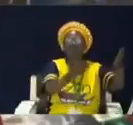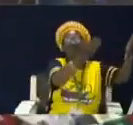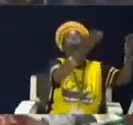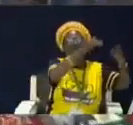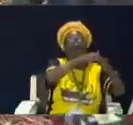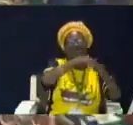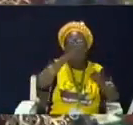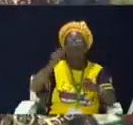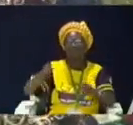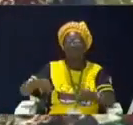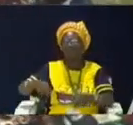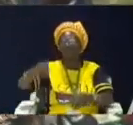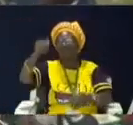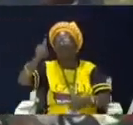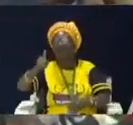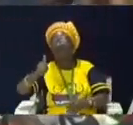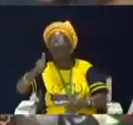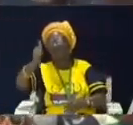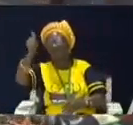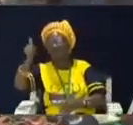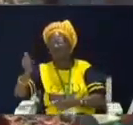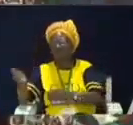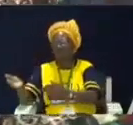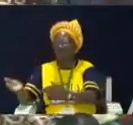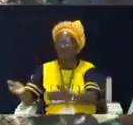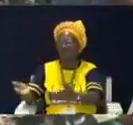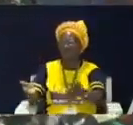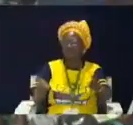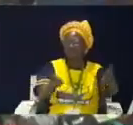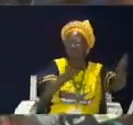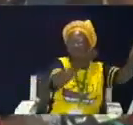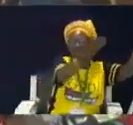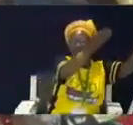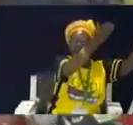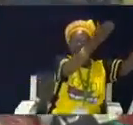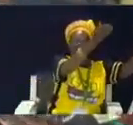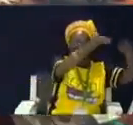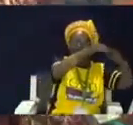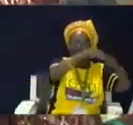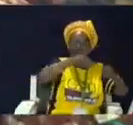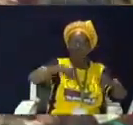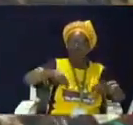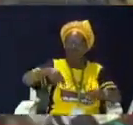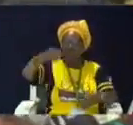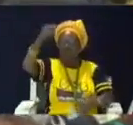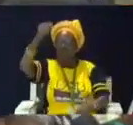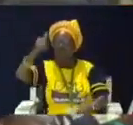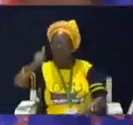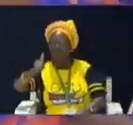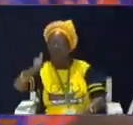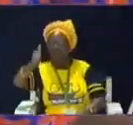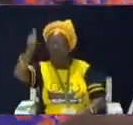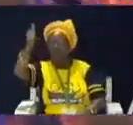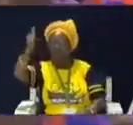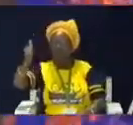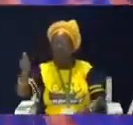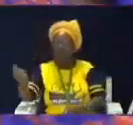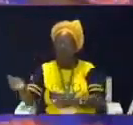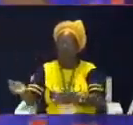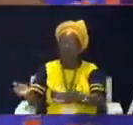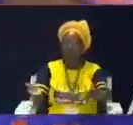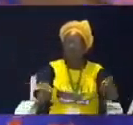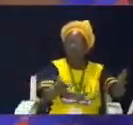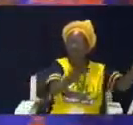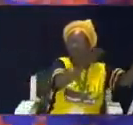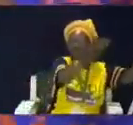Hosanna in, Hosanna in the, Hosanna in the, Hosanna